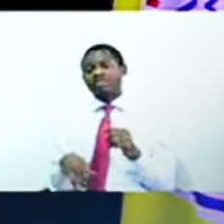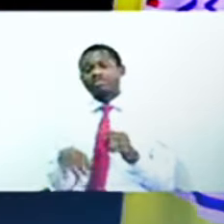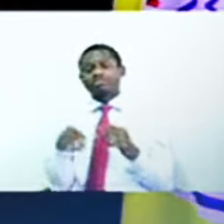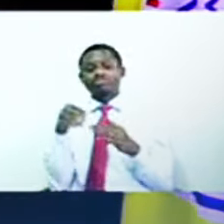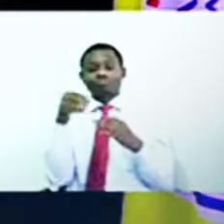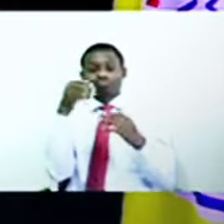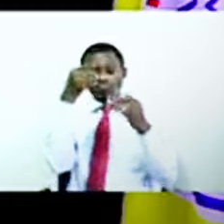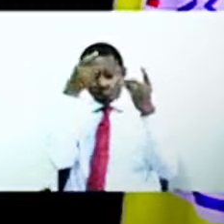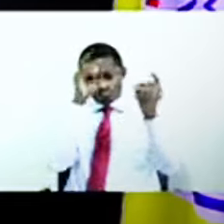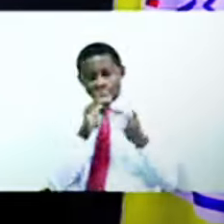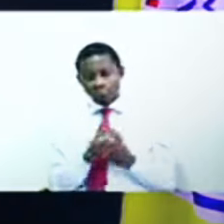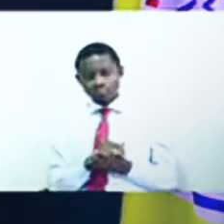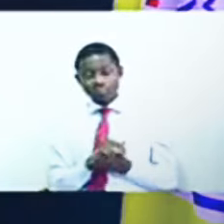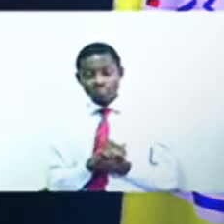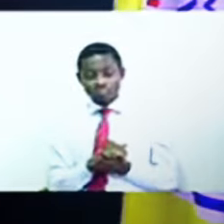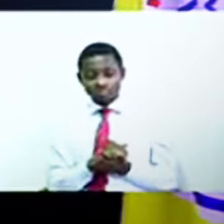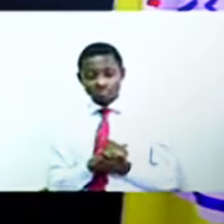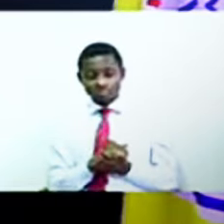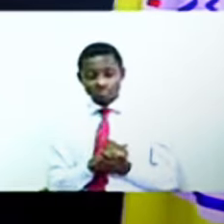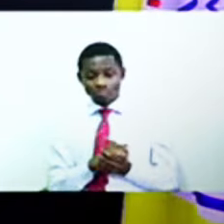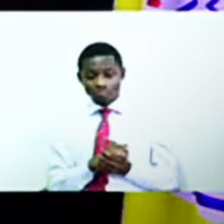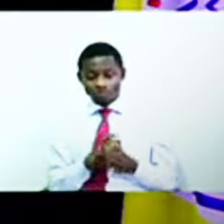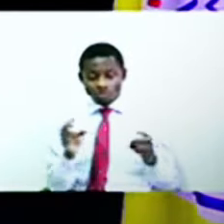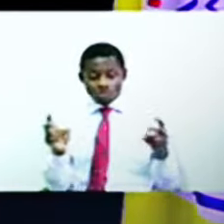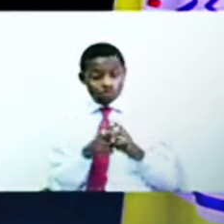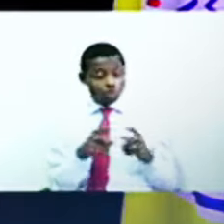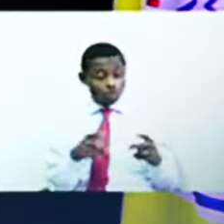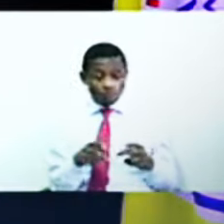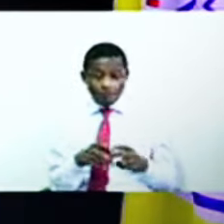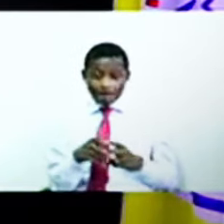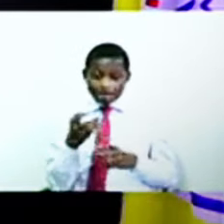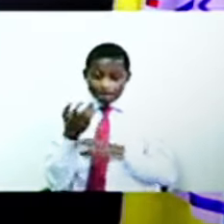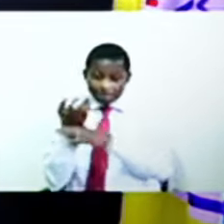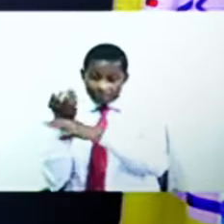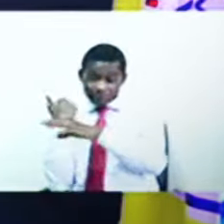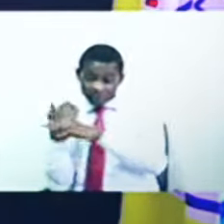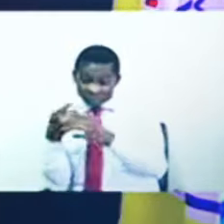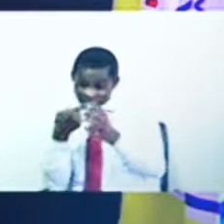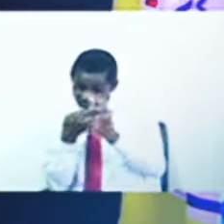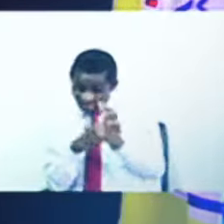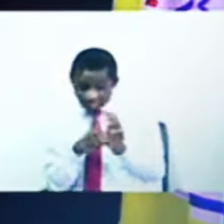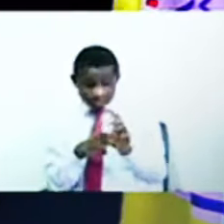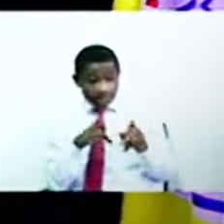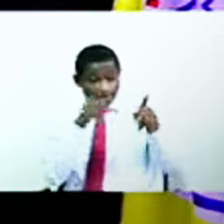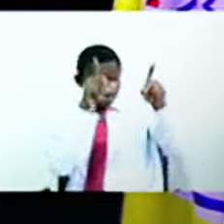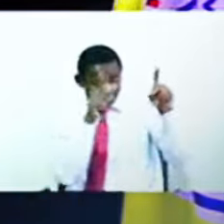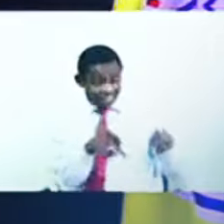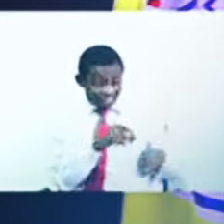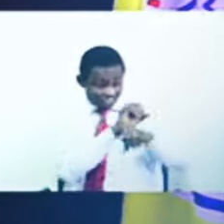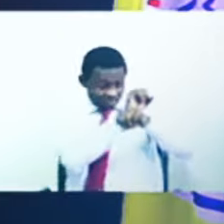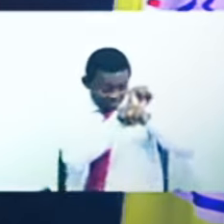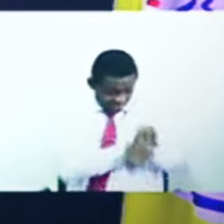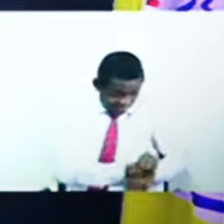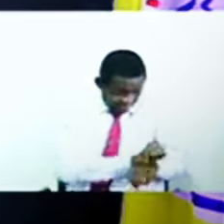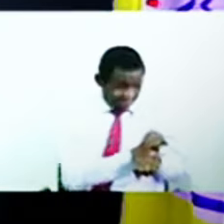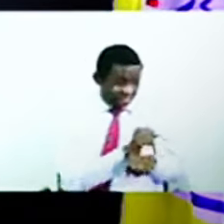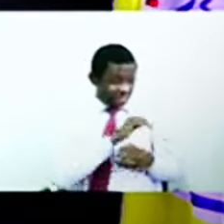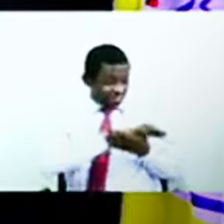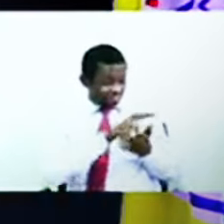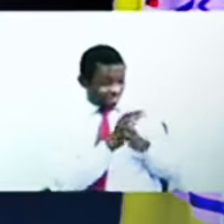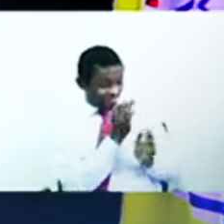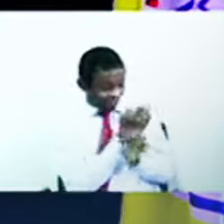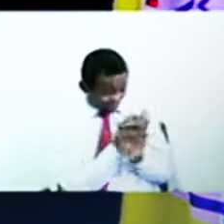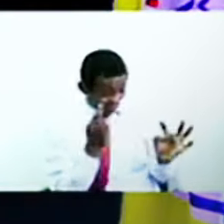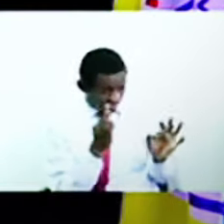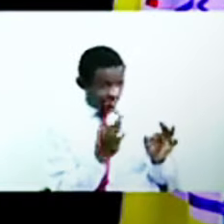plantation, act upon it. And signs will follow you. Once you act upon it, signs will